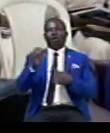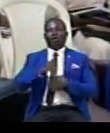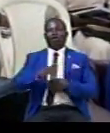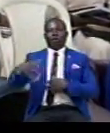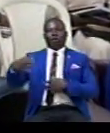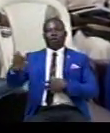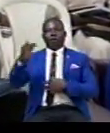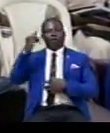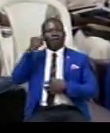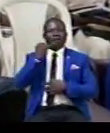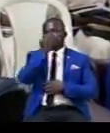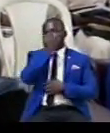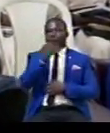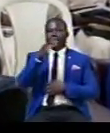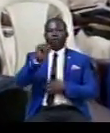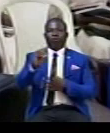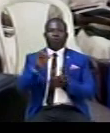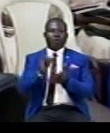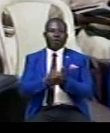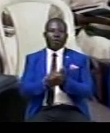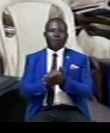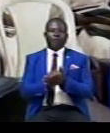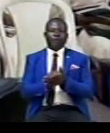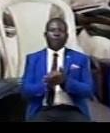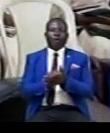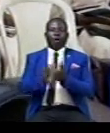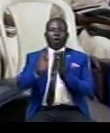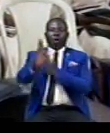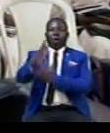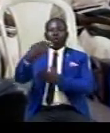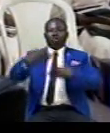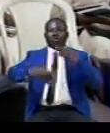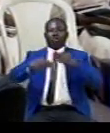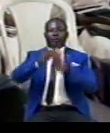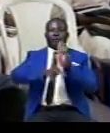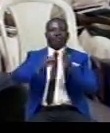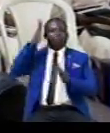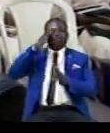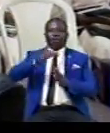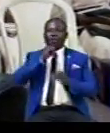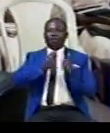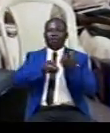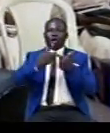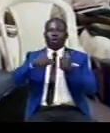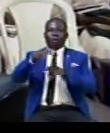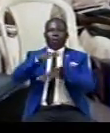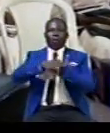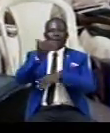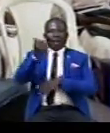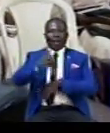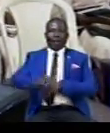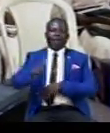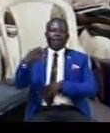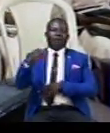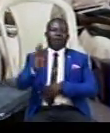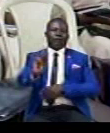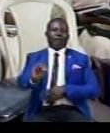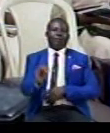that the sin, God's judgment will not come upon any of